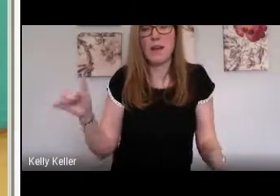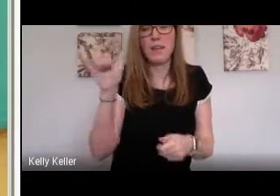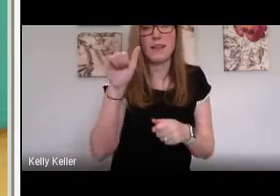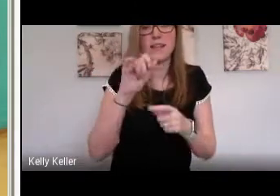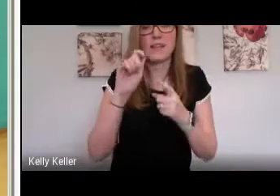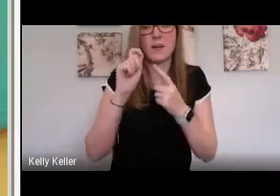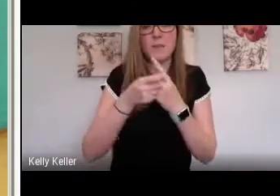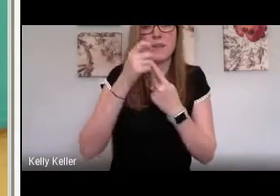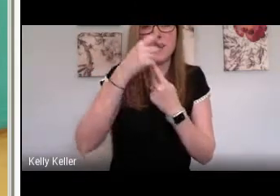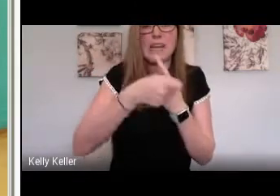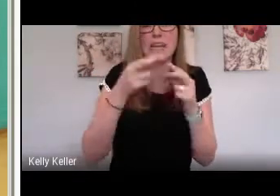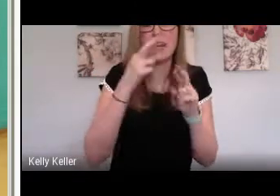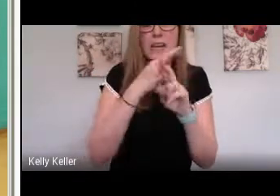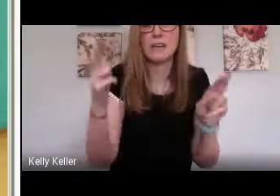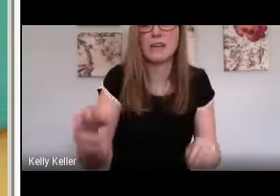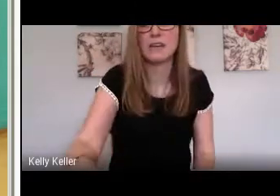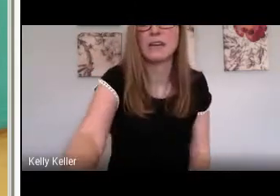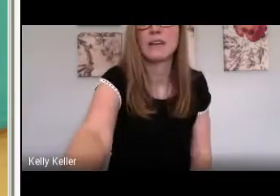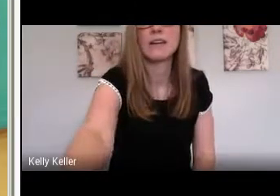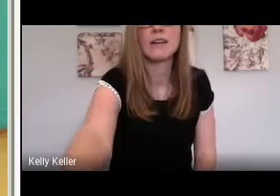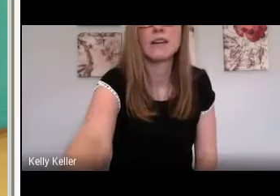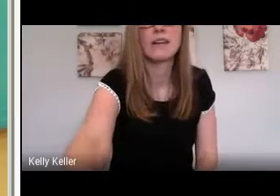like a banana